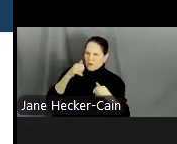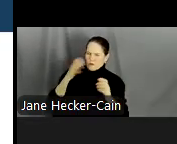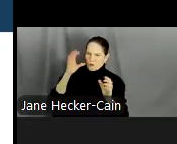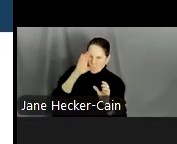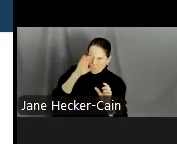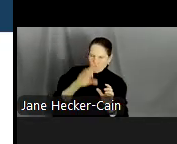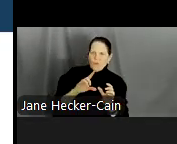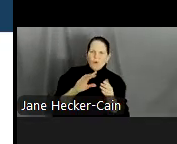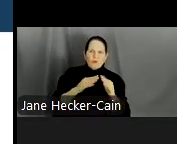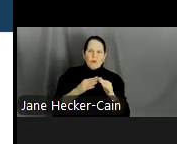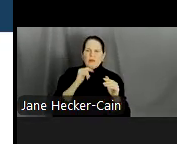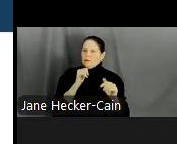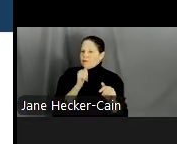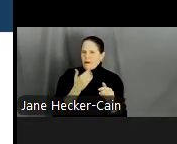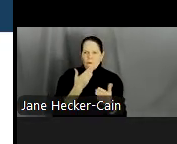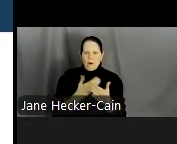public health data.